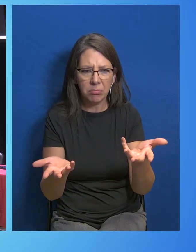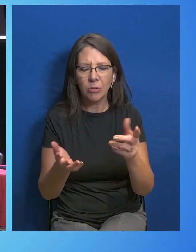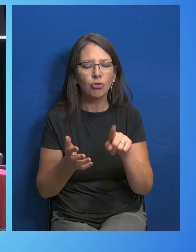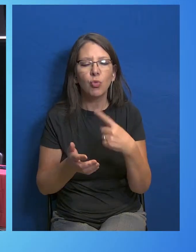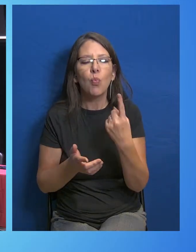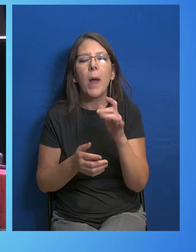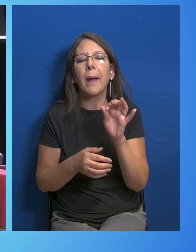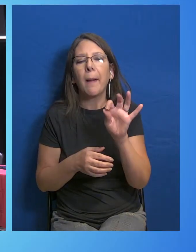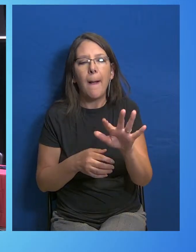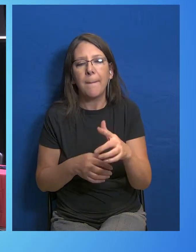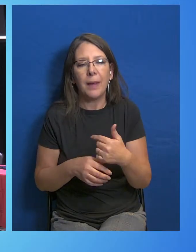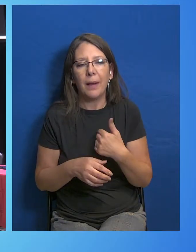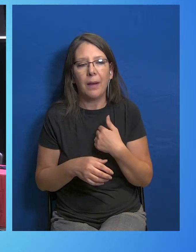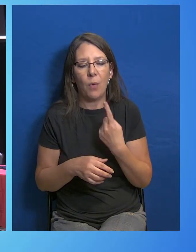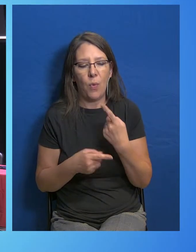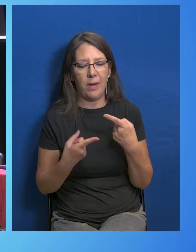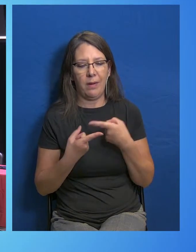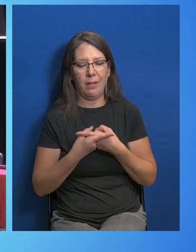to be aware of.